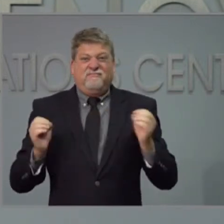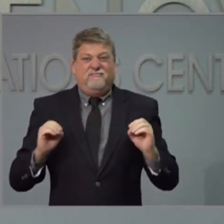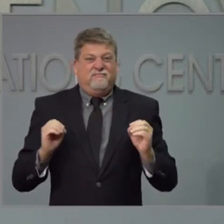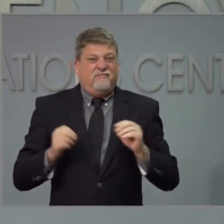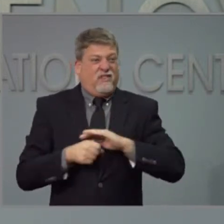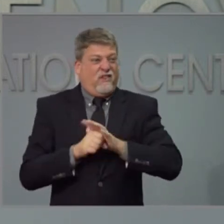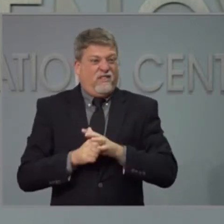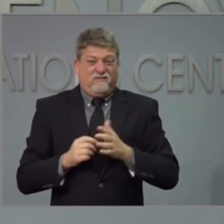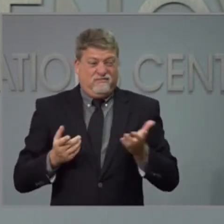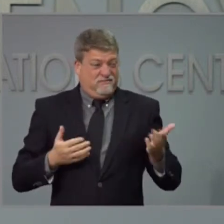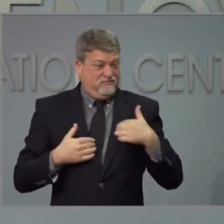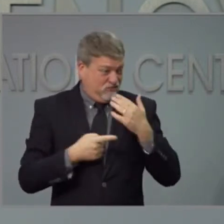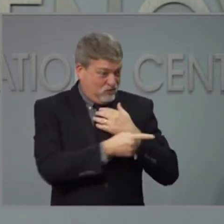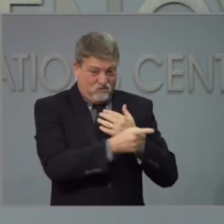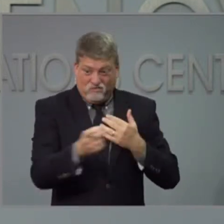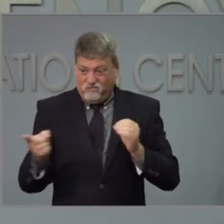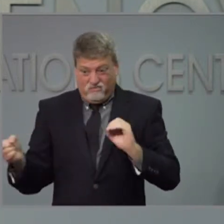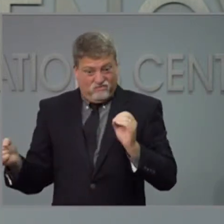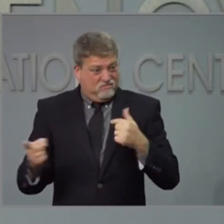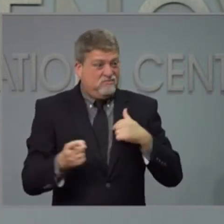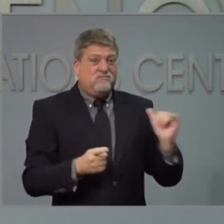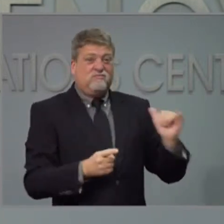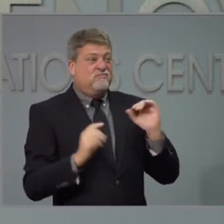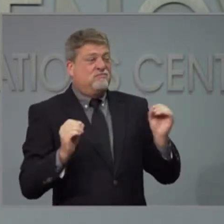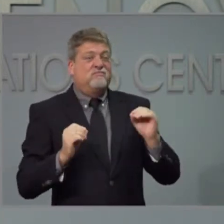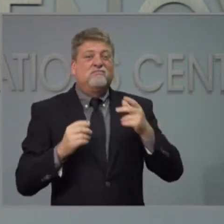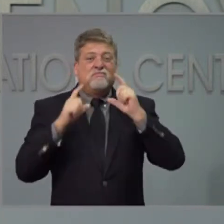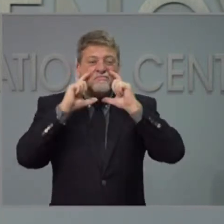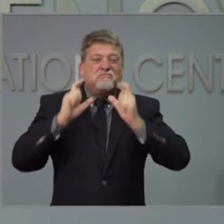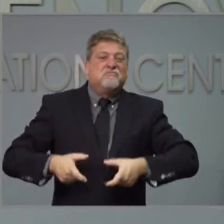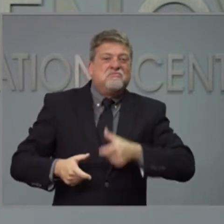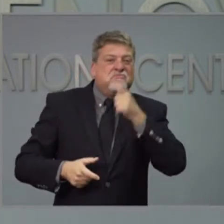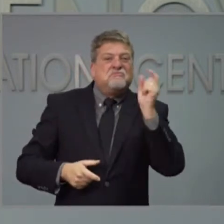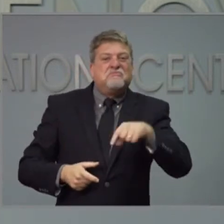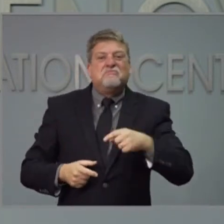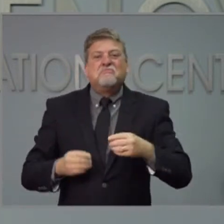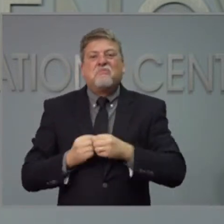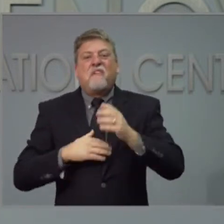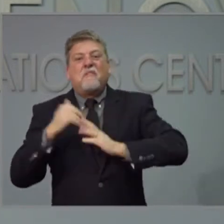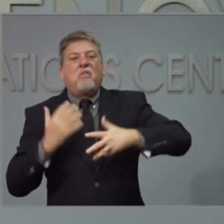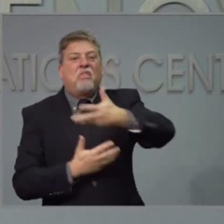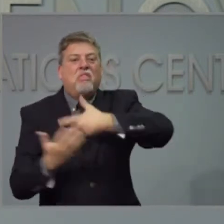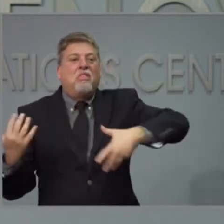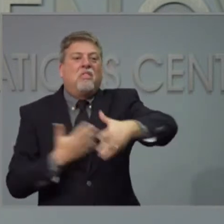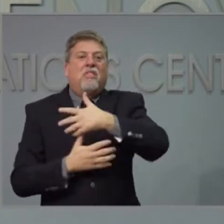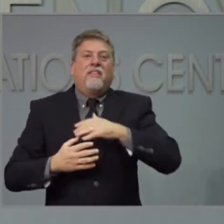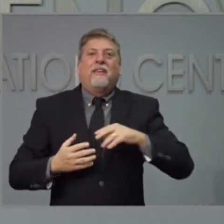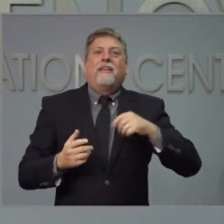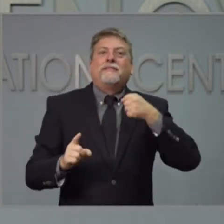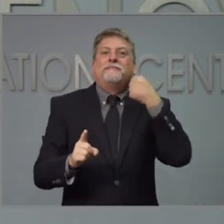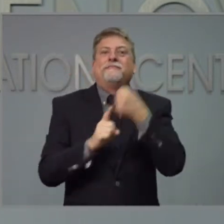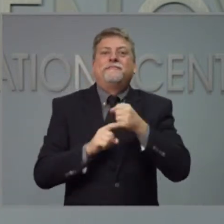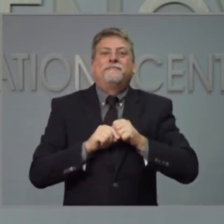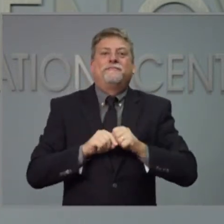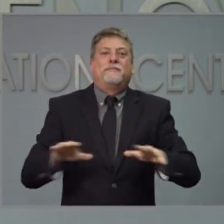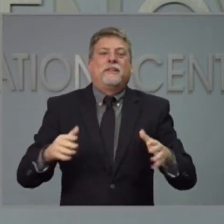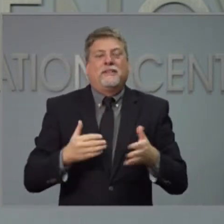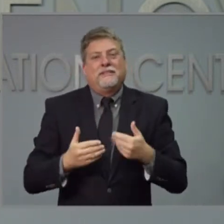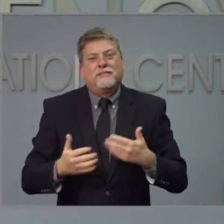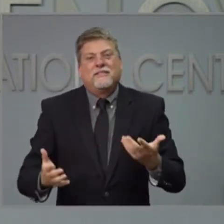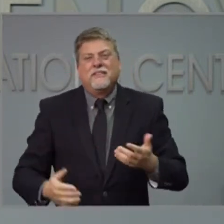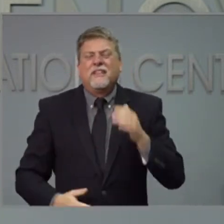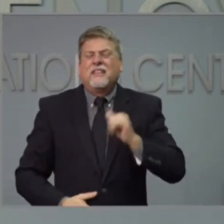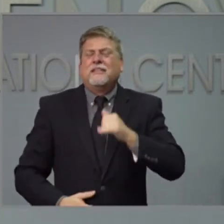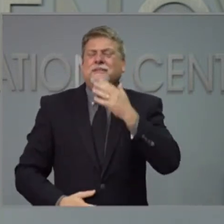spread. So we wanted to highlight that today in the report we put out, just so folks know where we are concerned